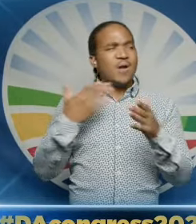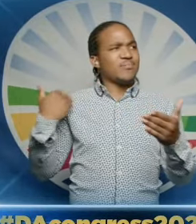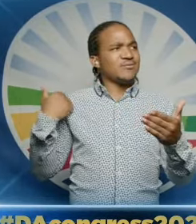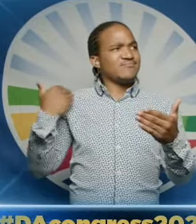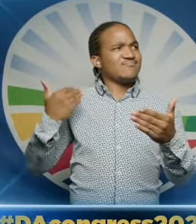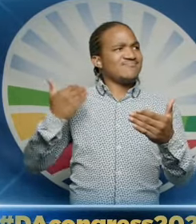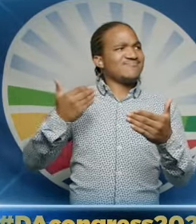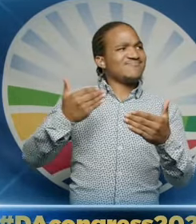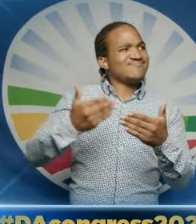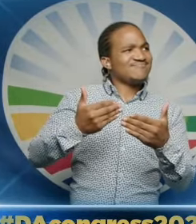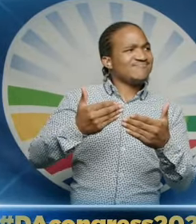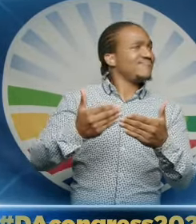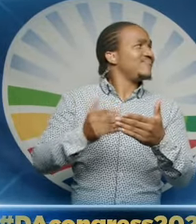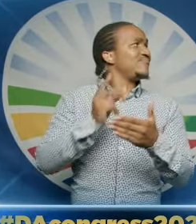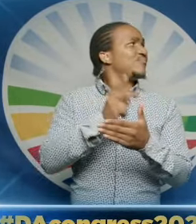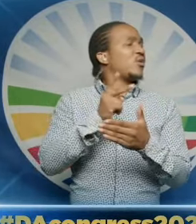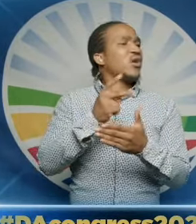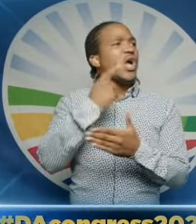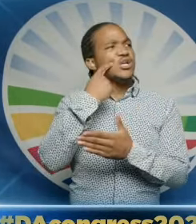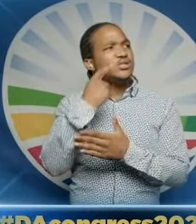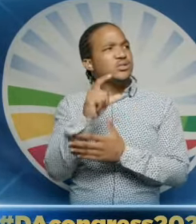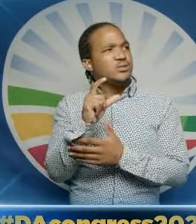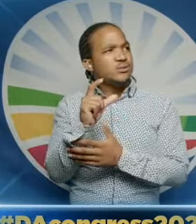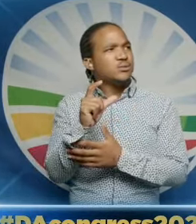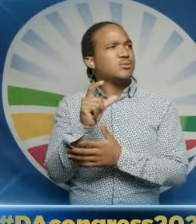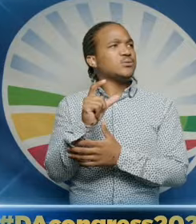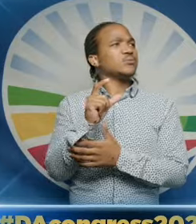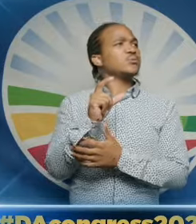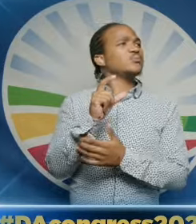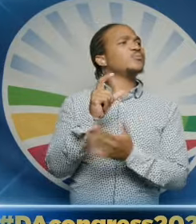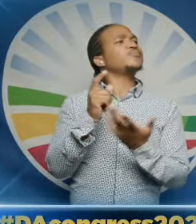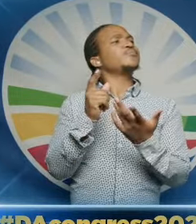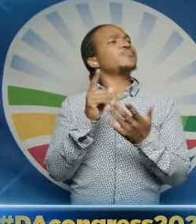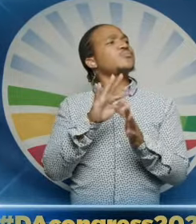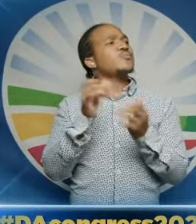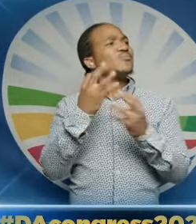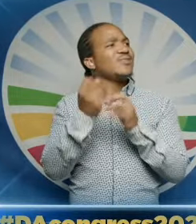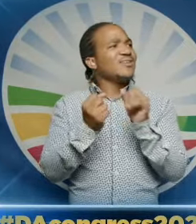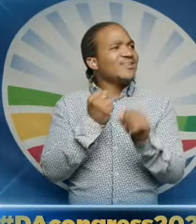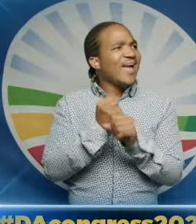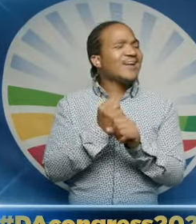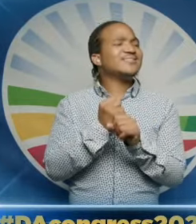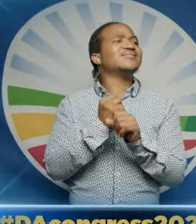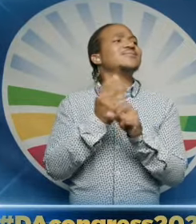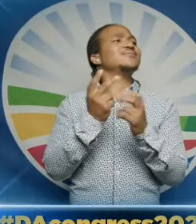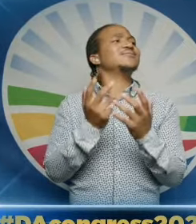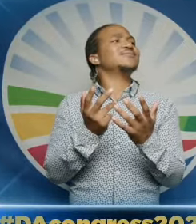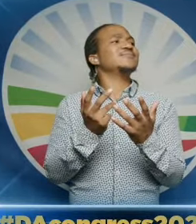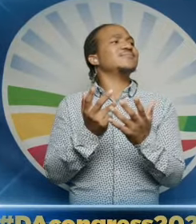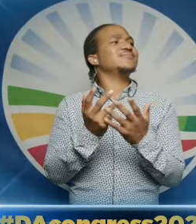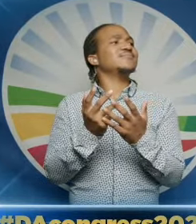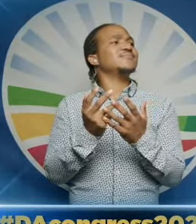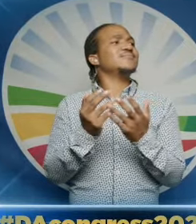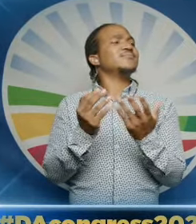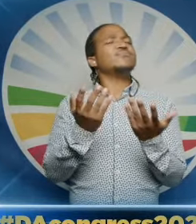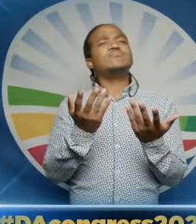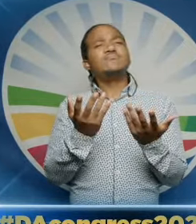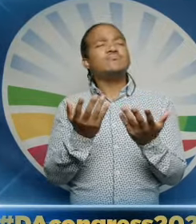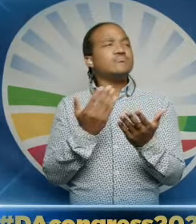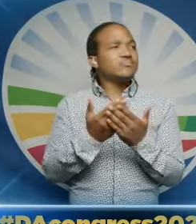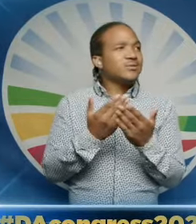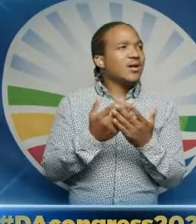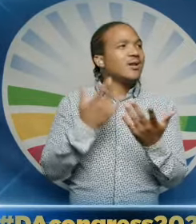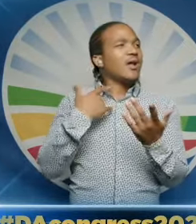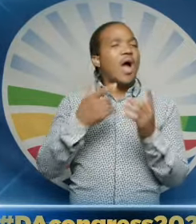long haul, and despite our dogged opposition over a number of years, whether it be in the House of Assembly under